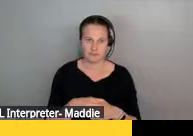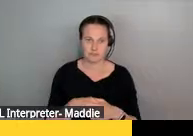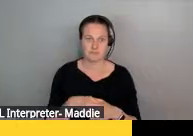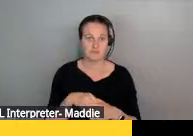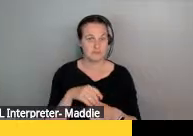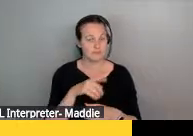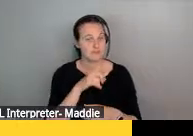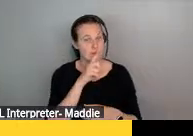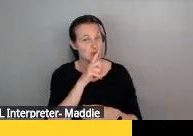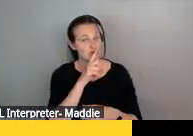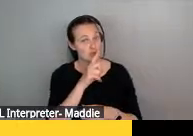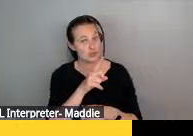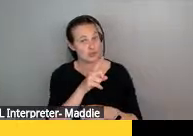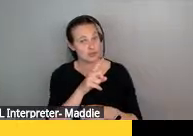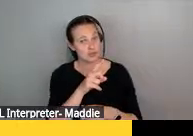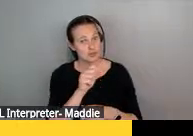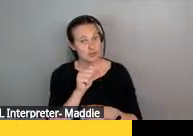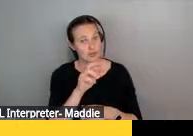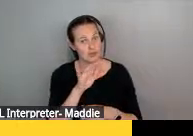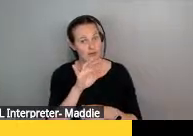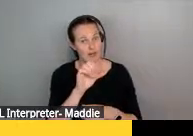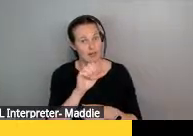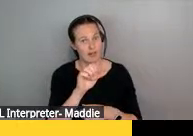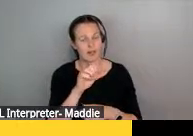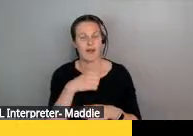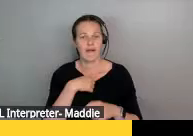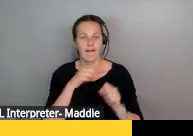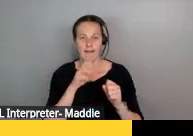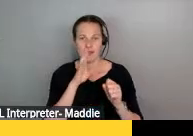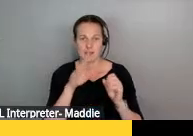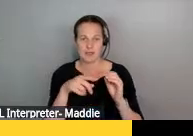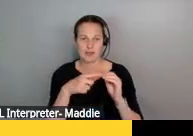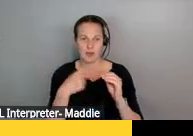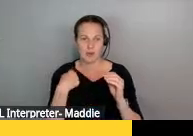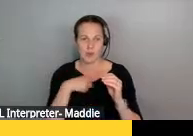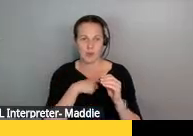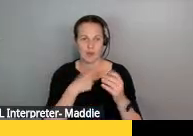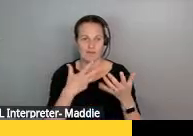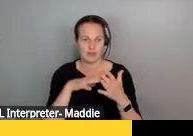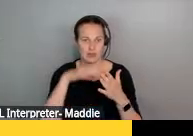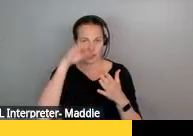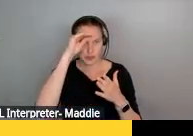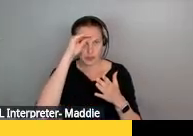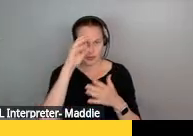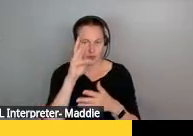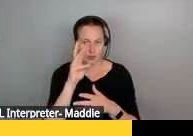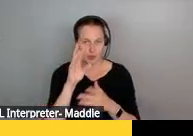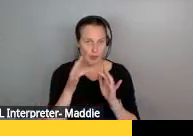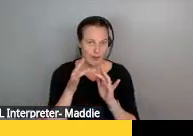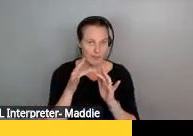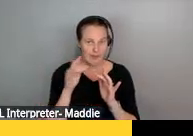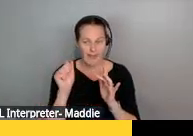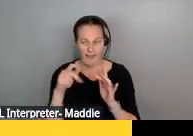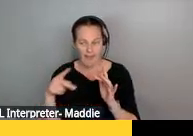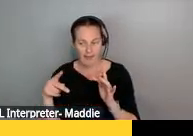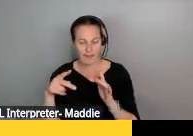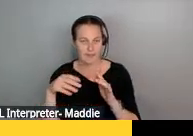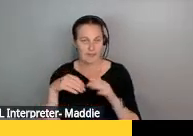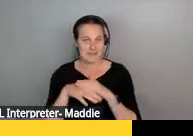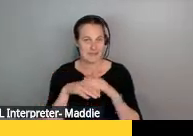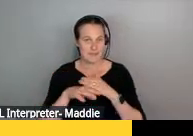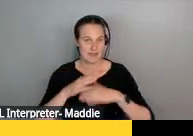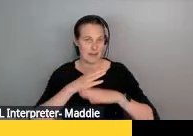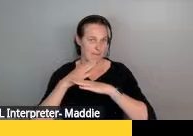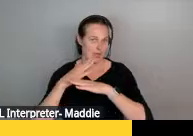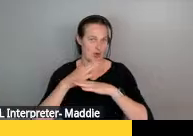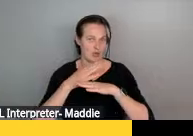Sure. So I can talk a little bit about what we learned about web and app accessibility barriers in general.